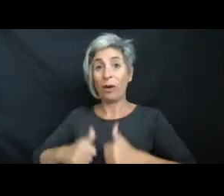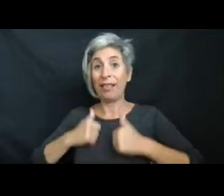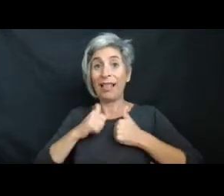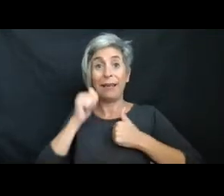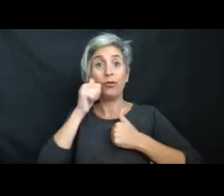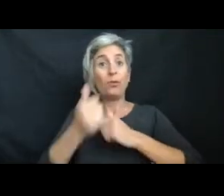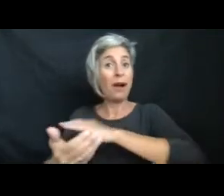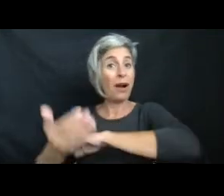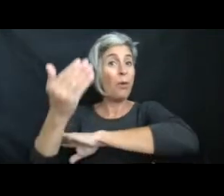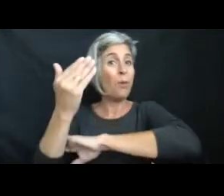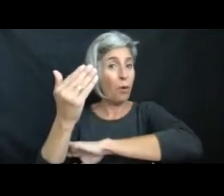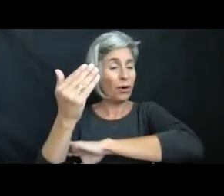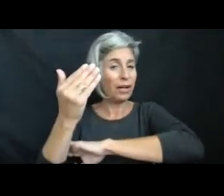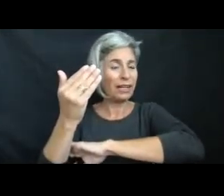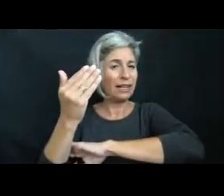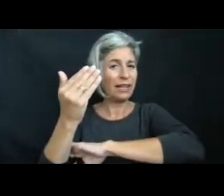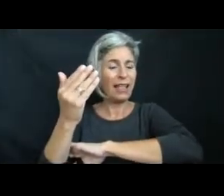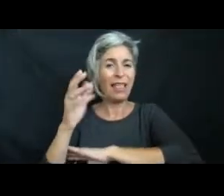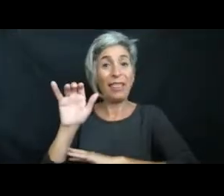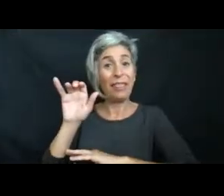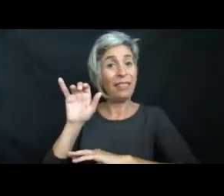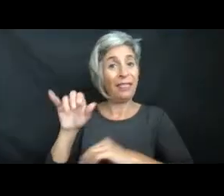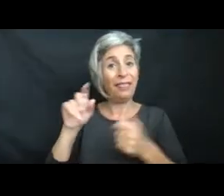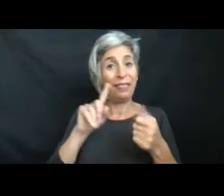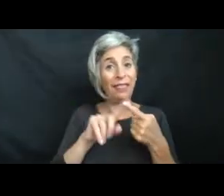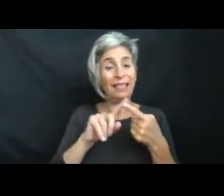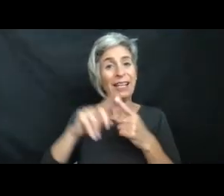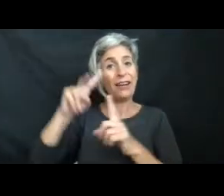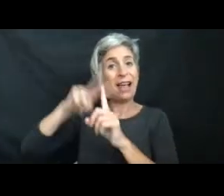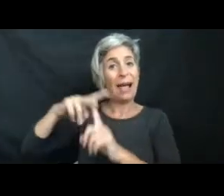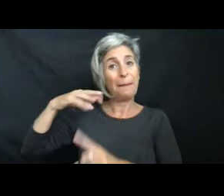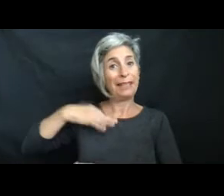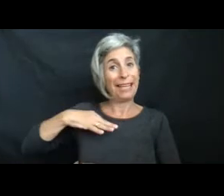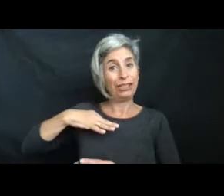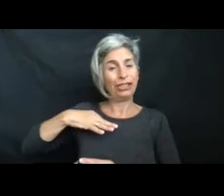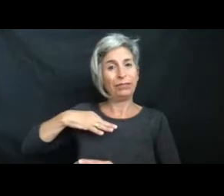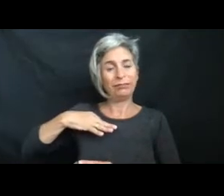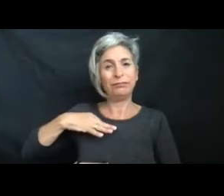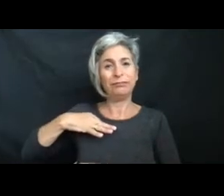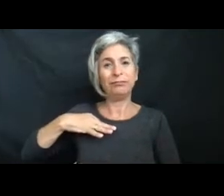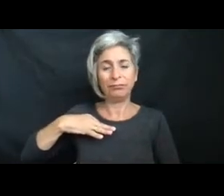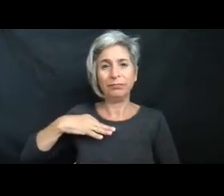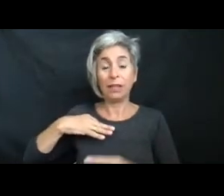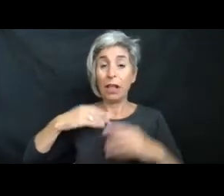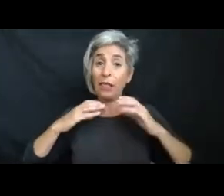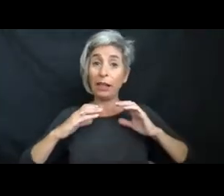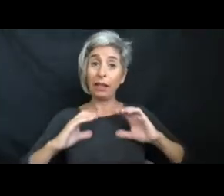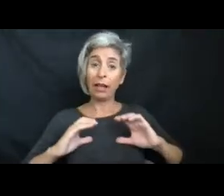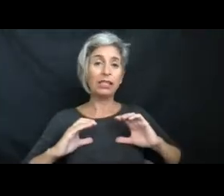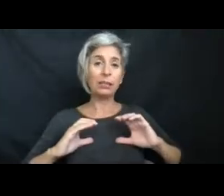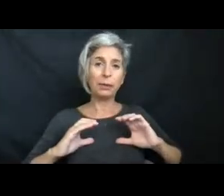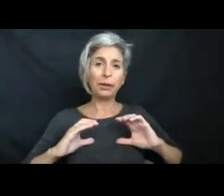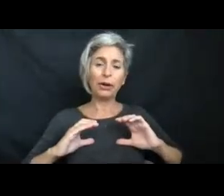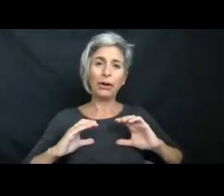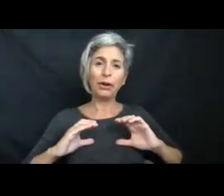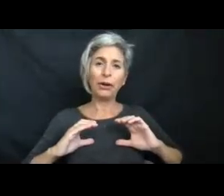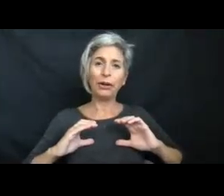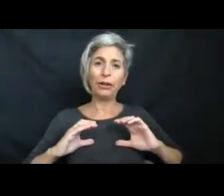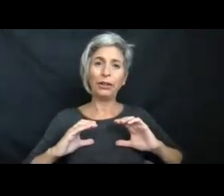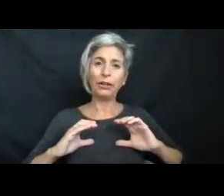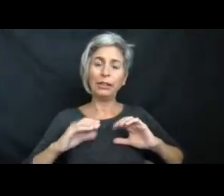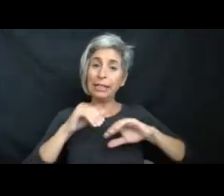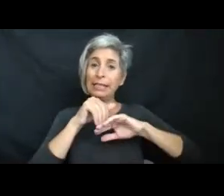morning, is our application intake. So the customer the